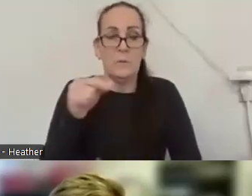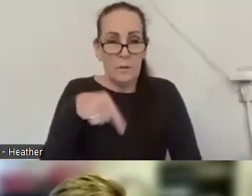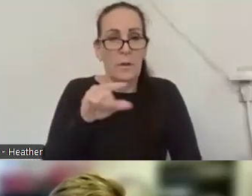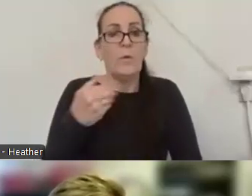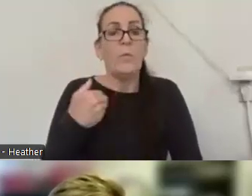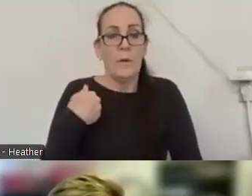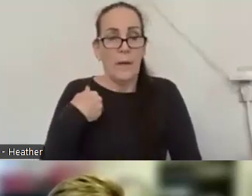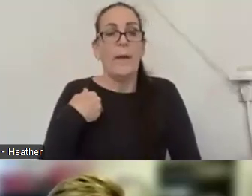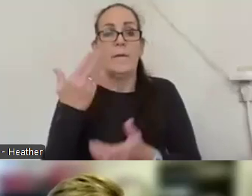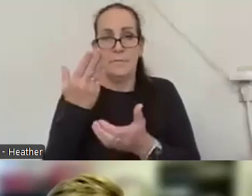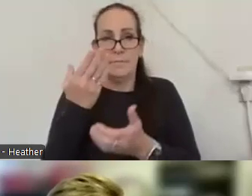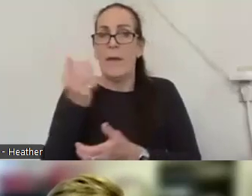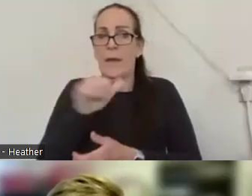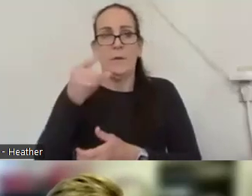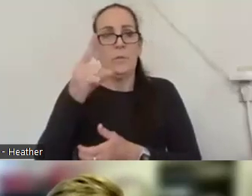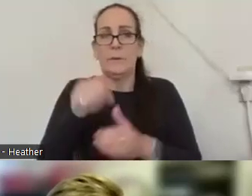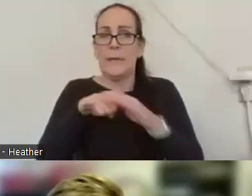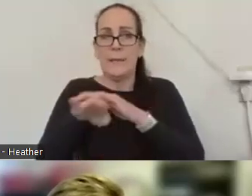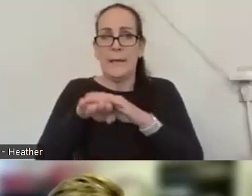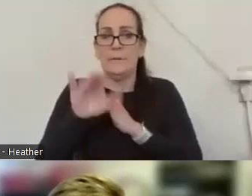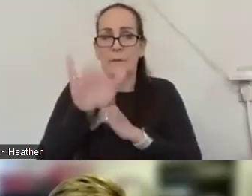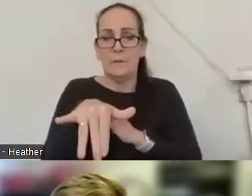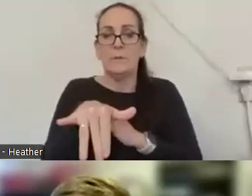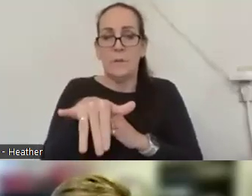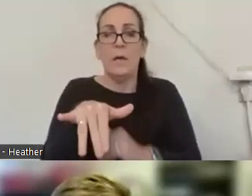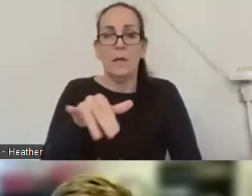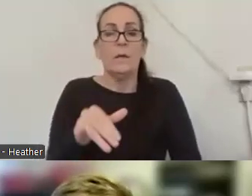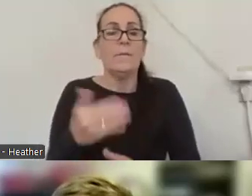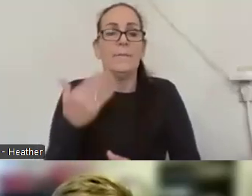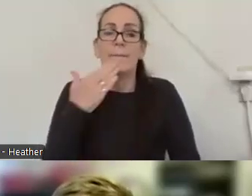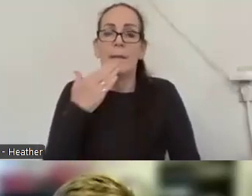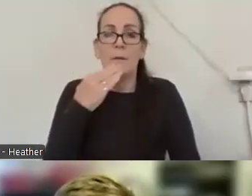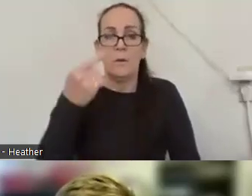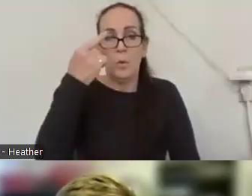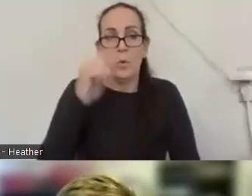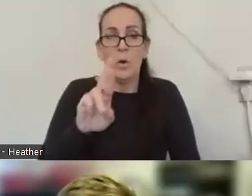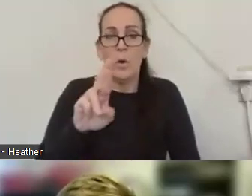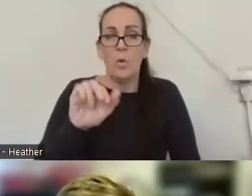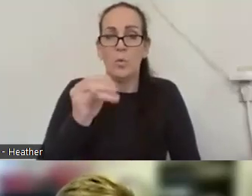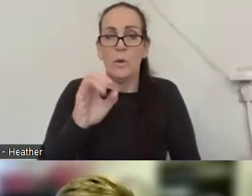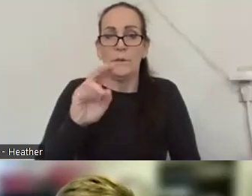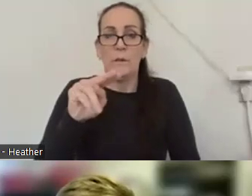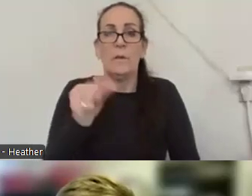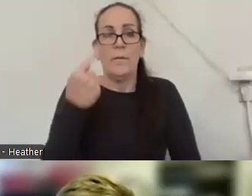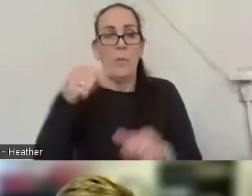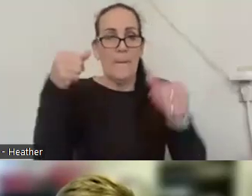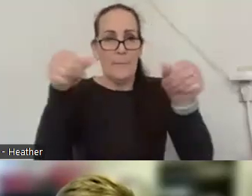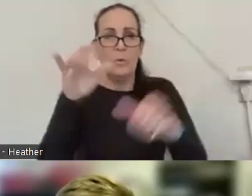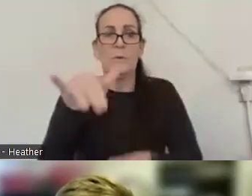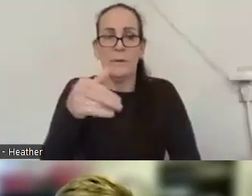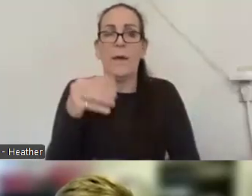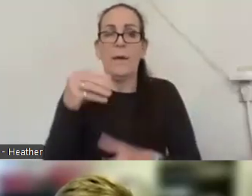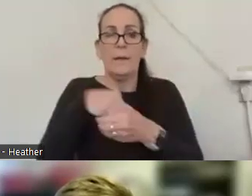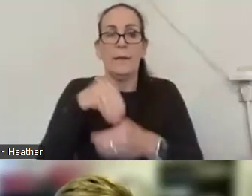So I believe that Ranjana had posted the CalGrow's website. So thank you so much for doing that. And you're welcome to go there,